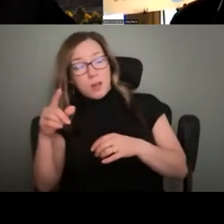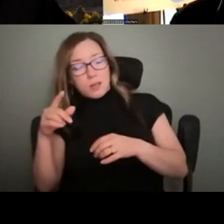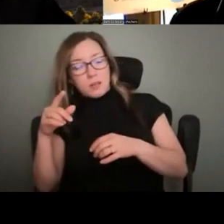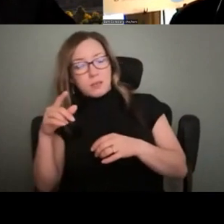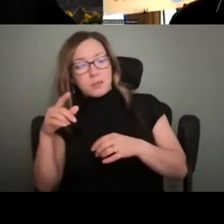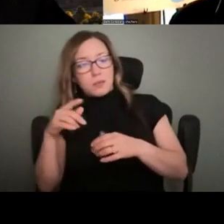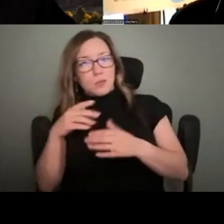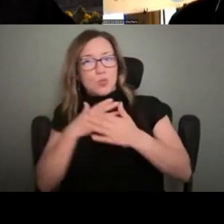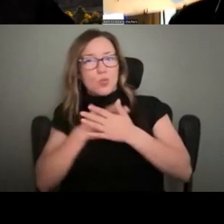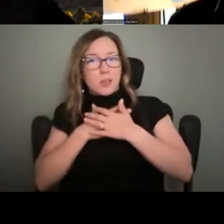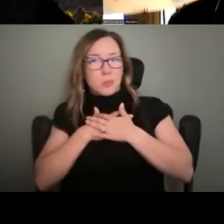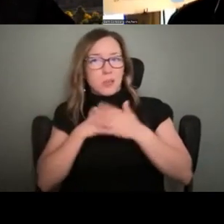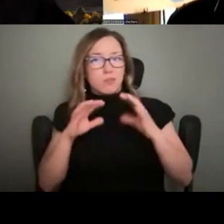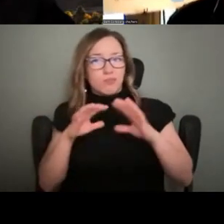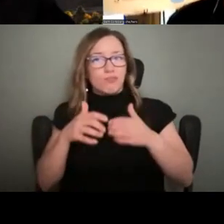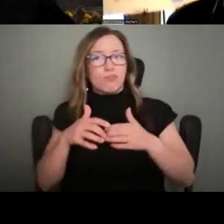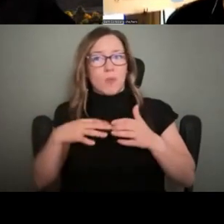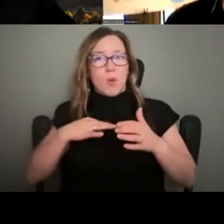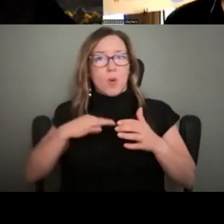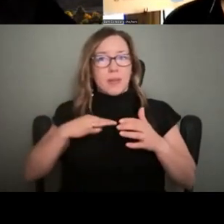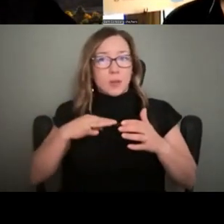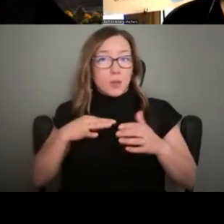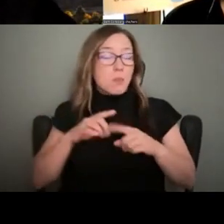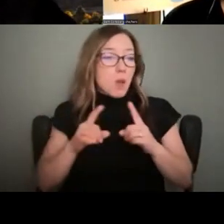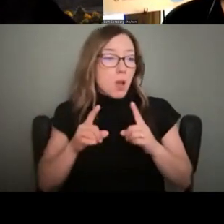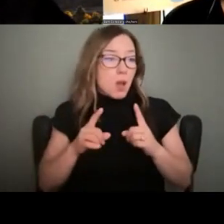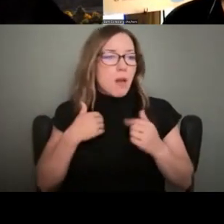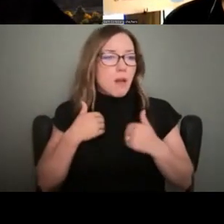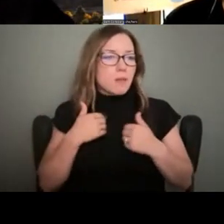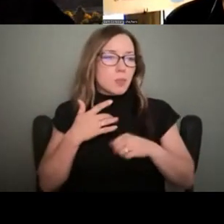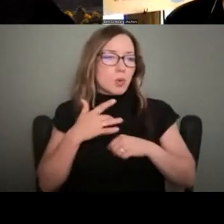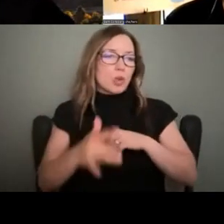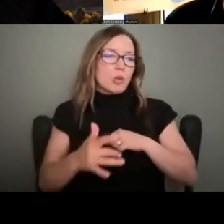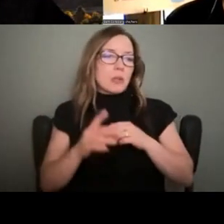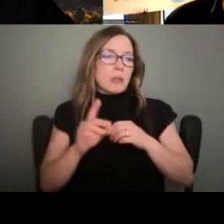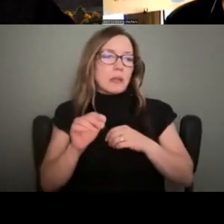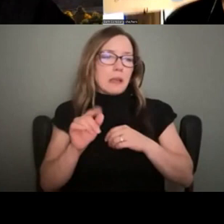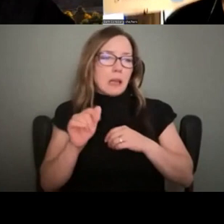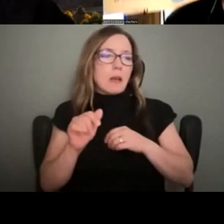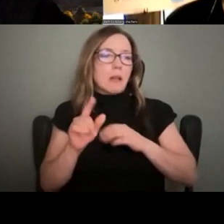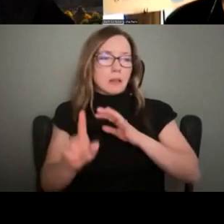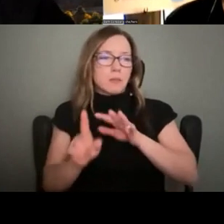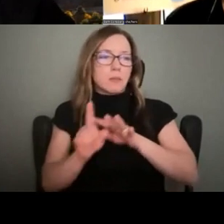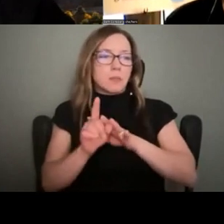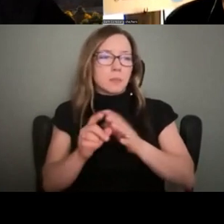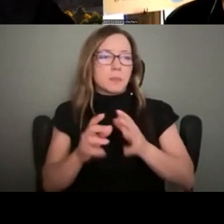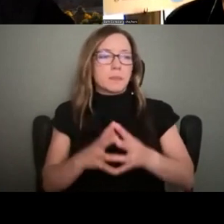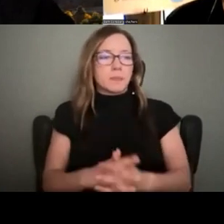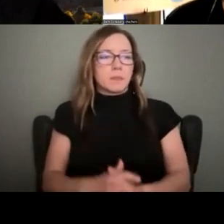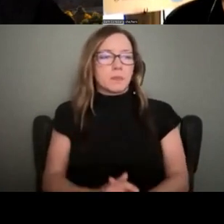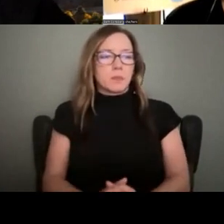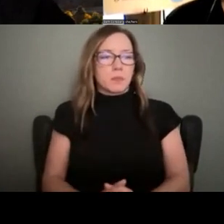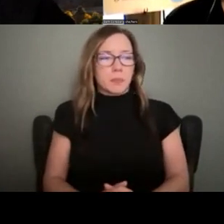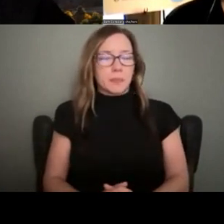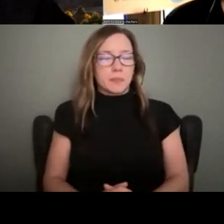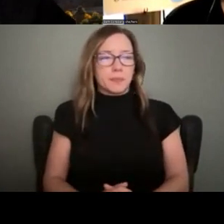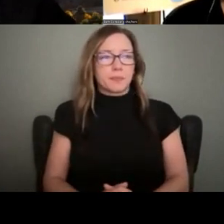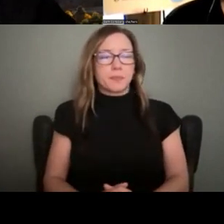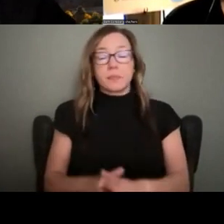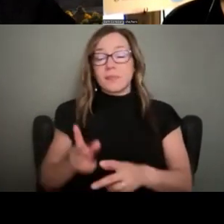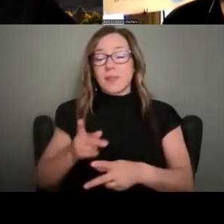with our 31 respite squad volunteers, but we do have some early data that's emerging. In a caregiver